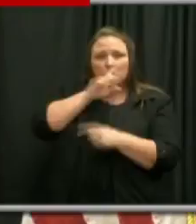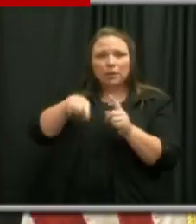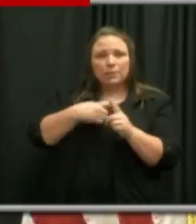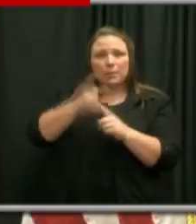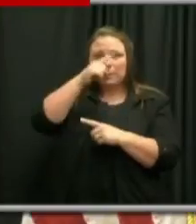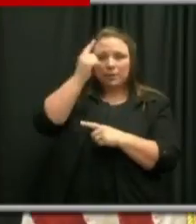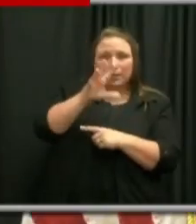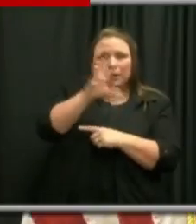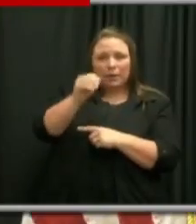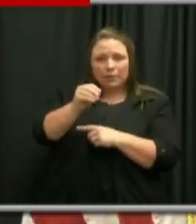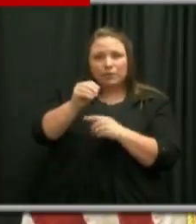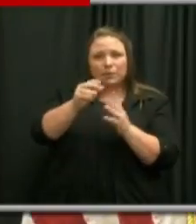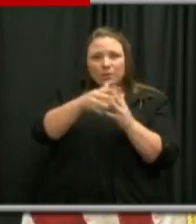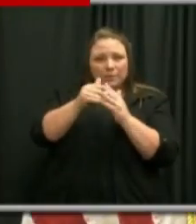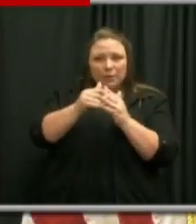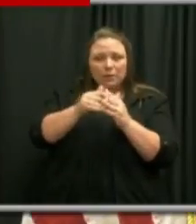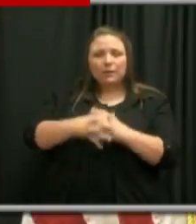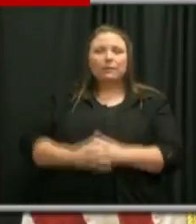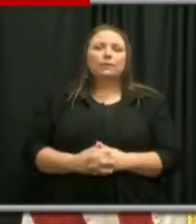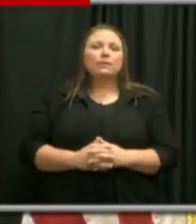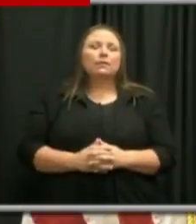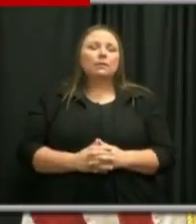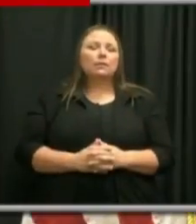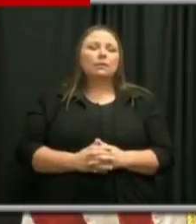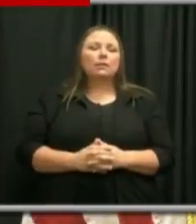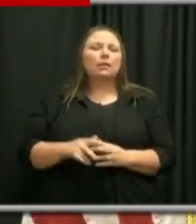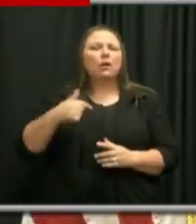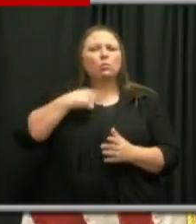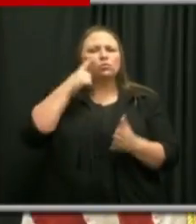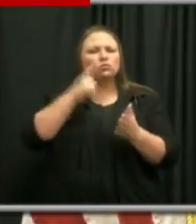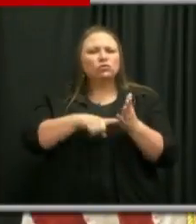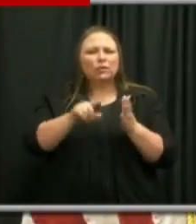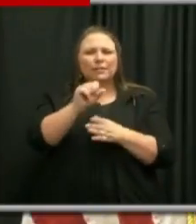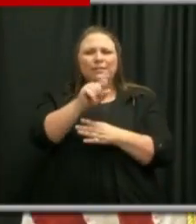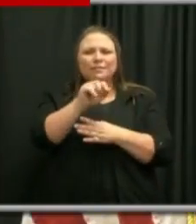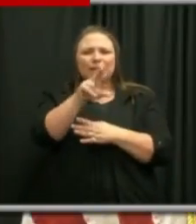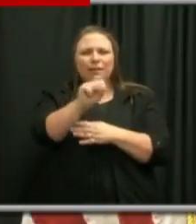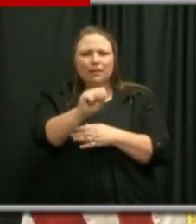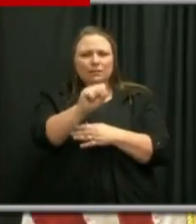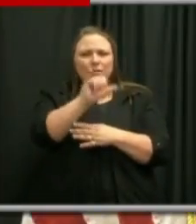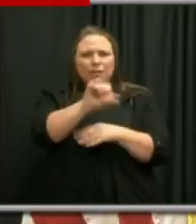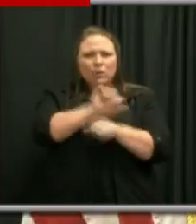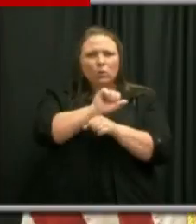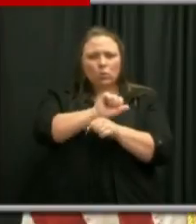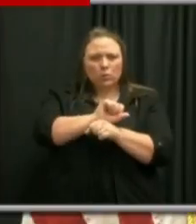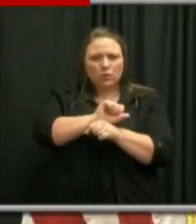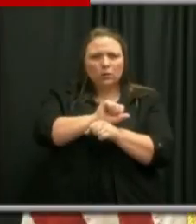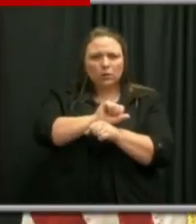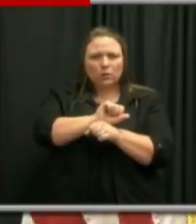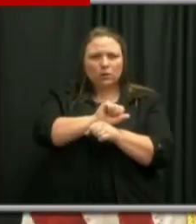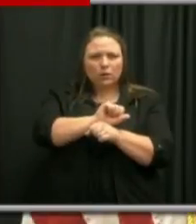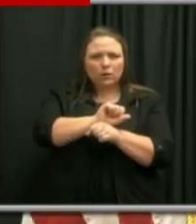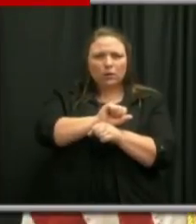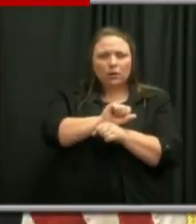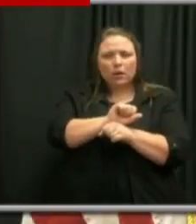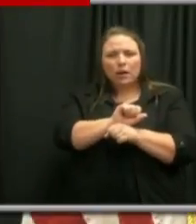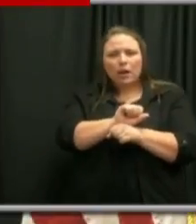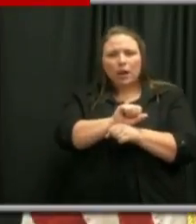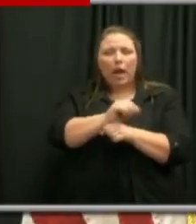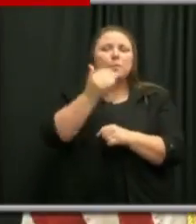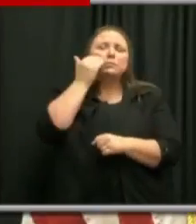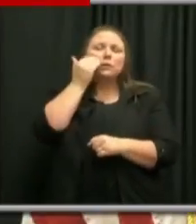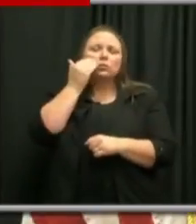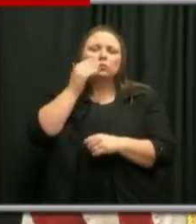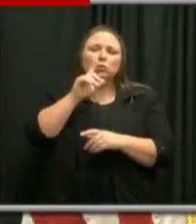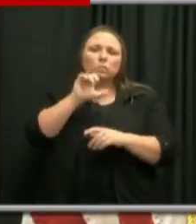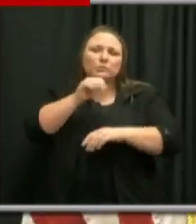Americans, wanted to check in on the status of that effort besides the test centers being set up, for example,